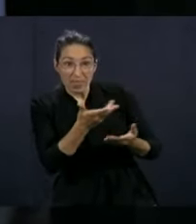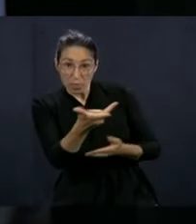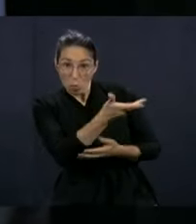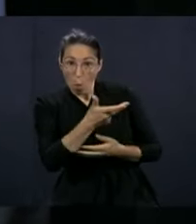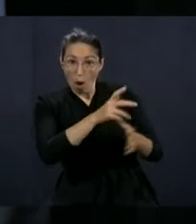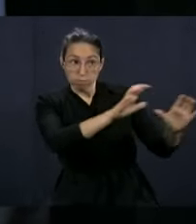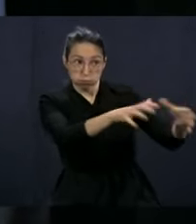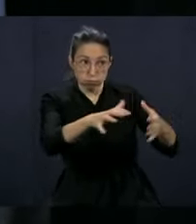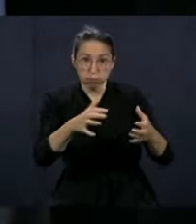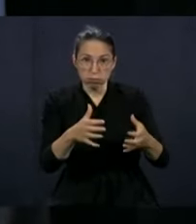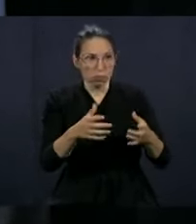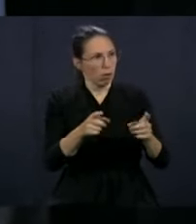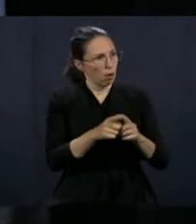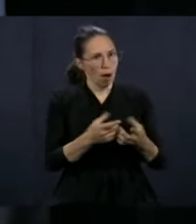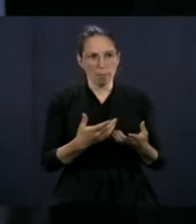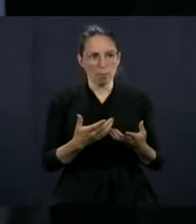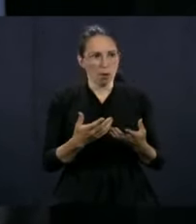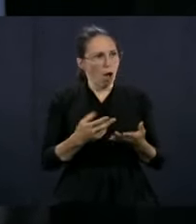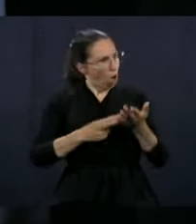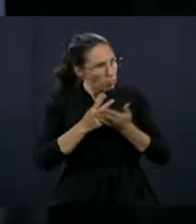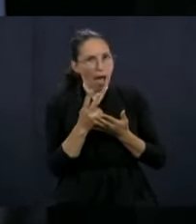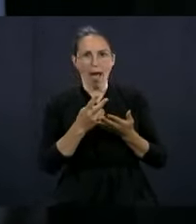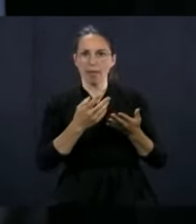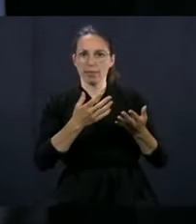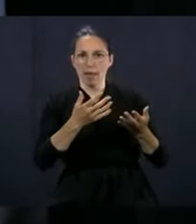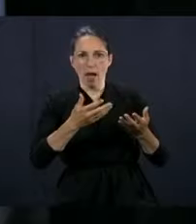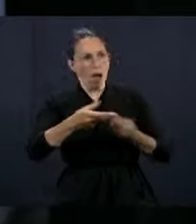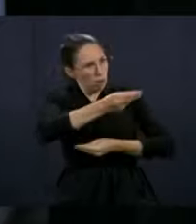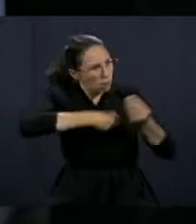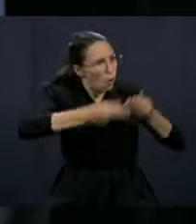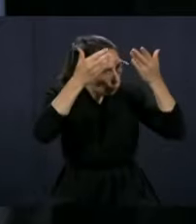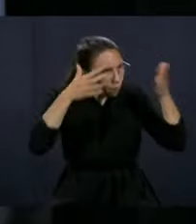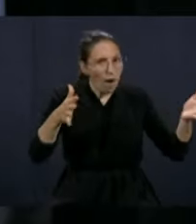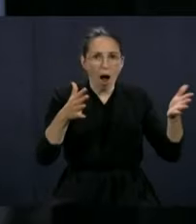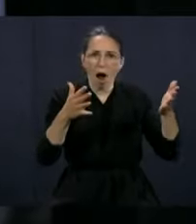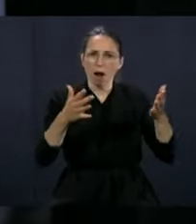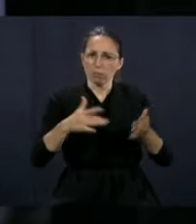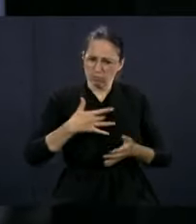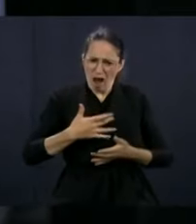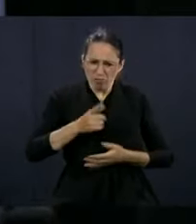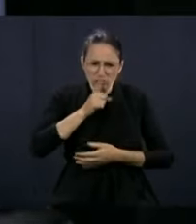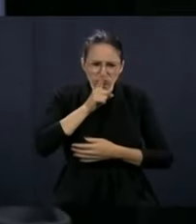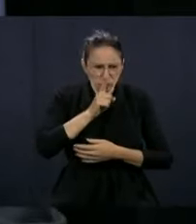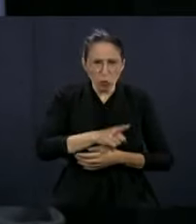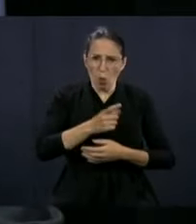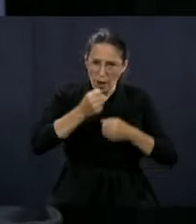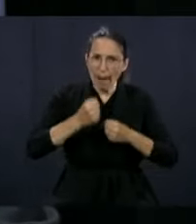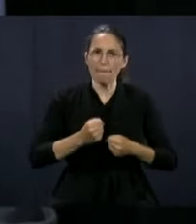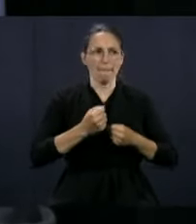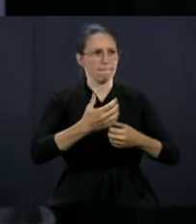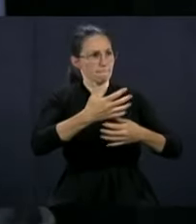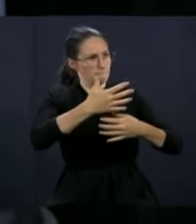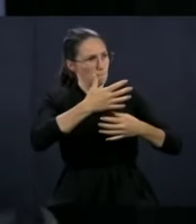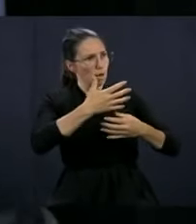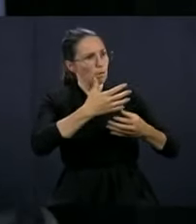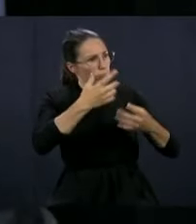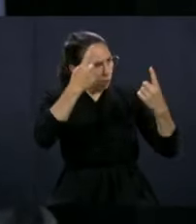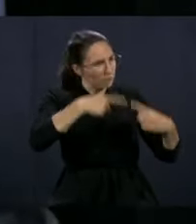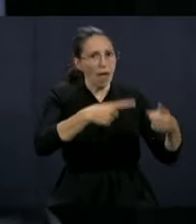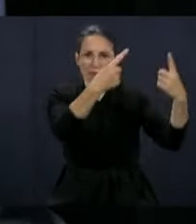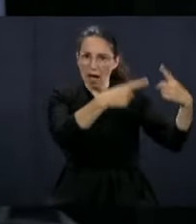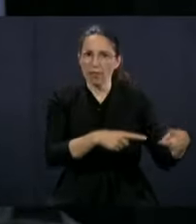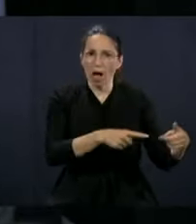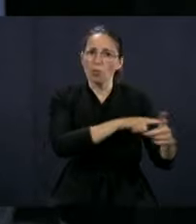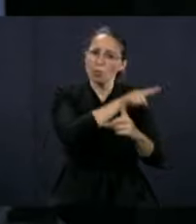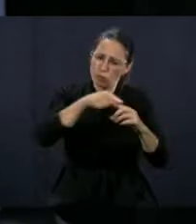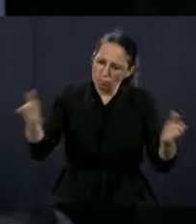work in good faith. I'm convinced that we can agree for the